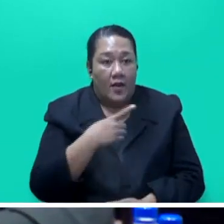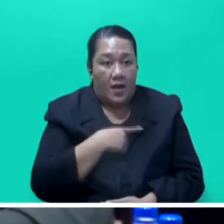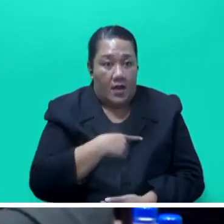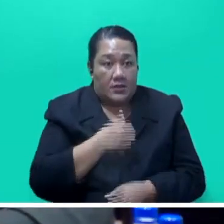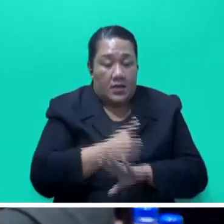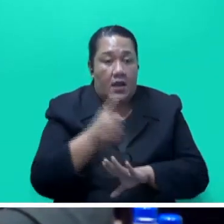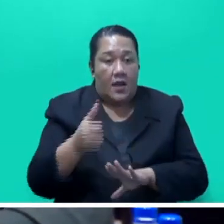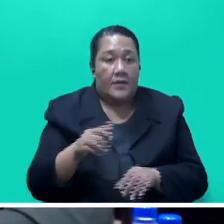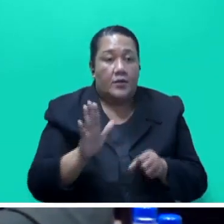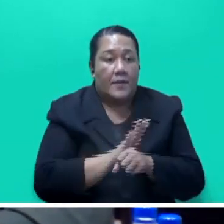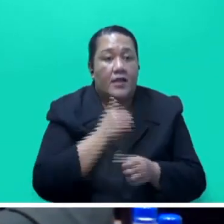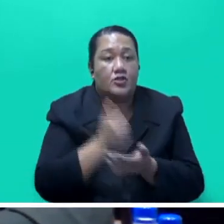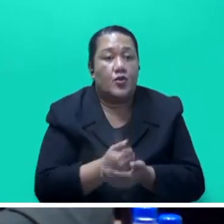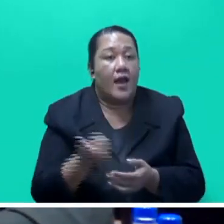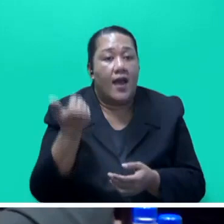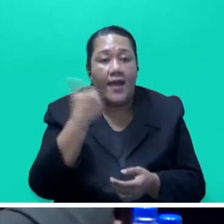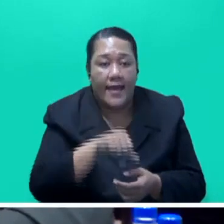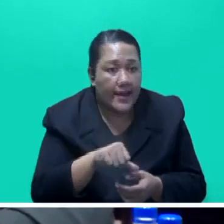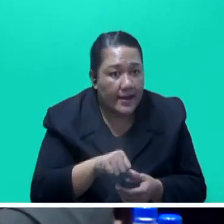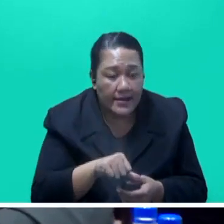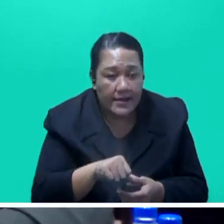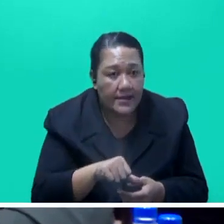dollar that comes into the coffers of government